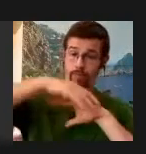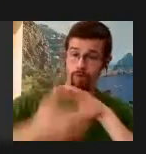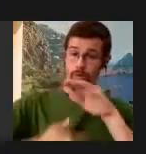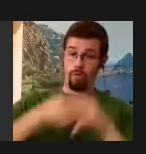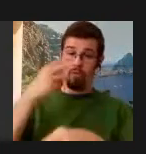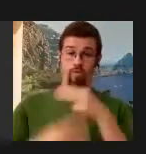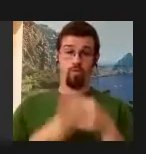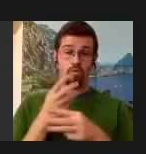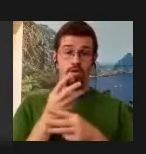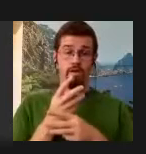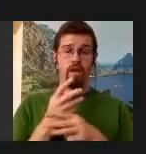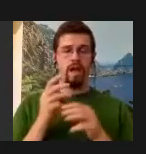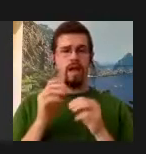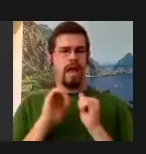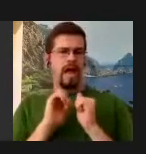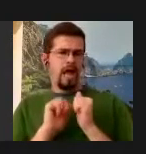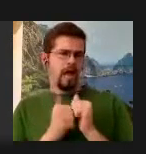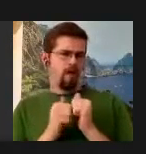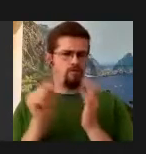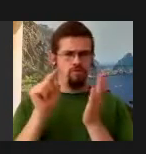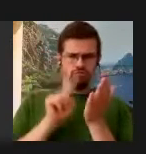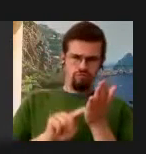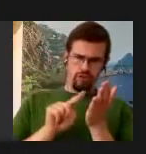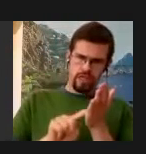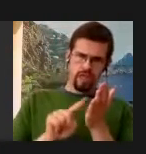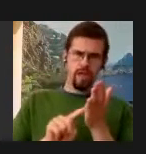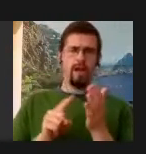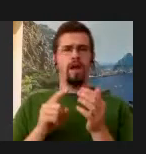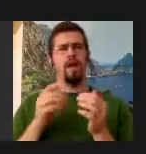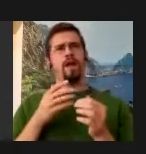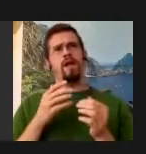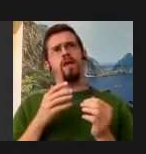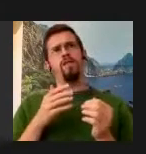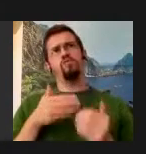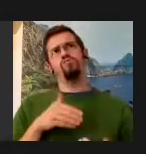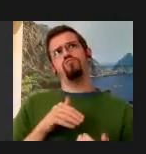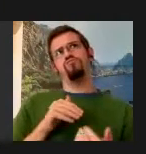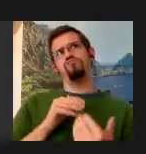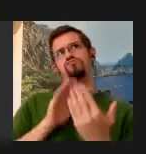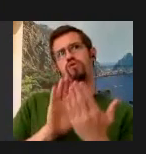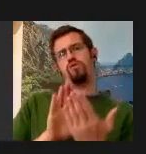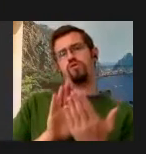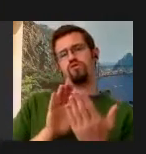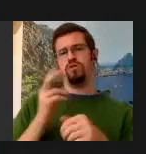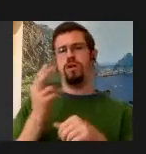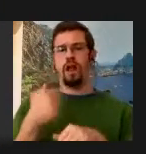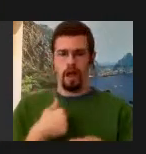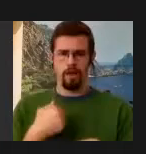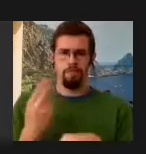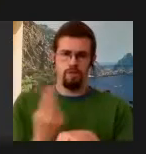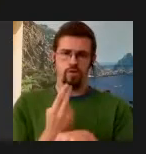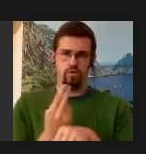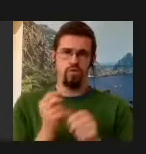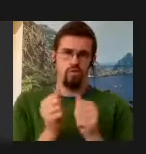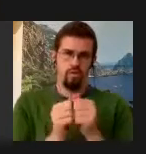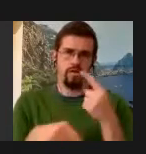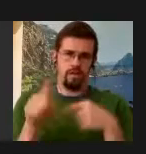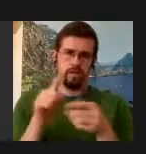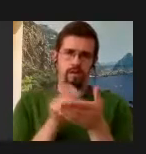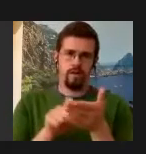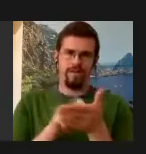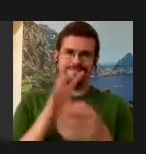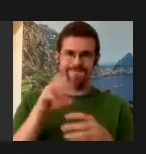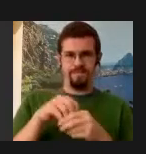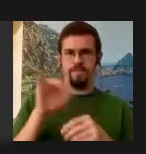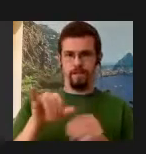it is treated and the way I'm going like to treat it using sign writing in their education.